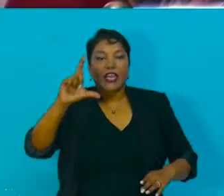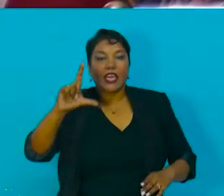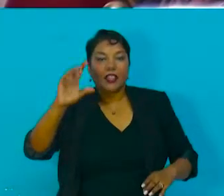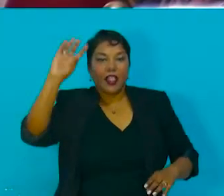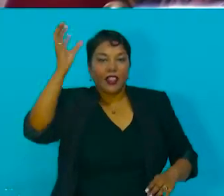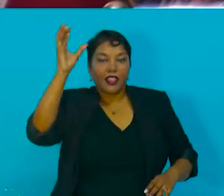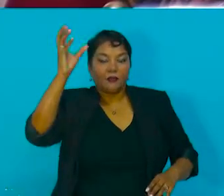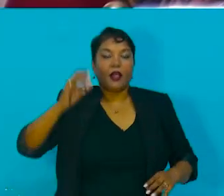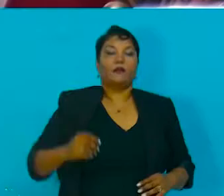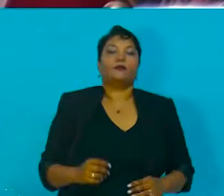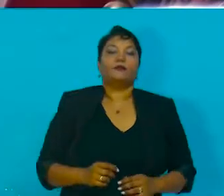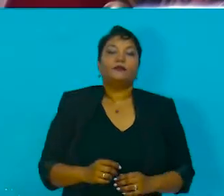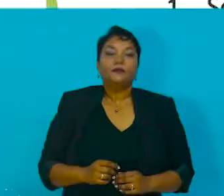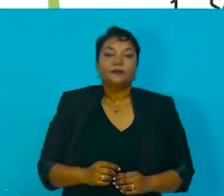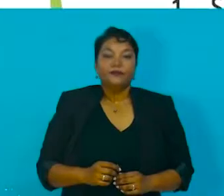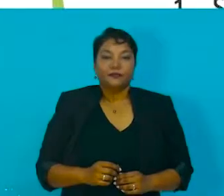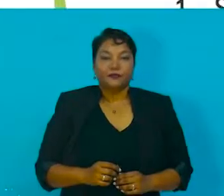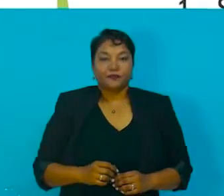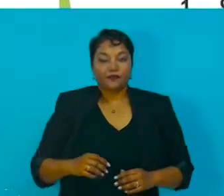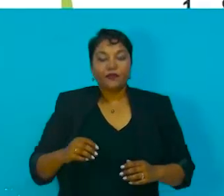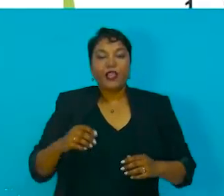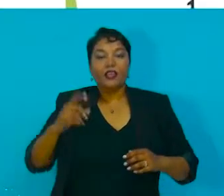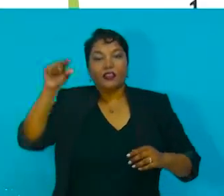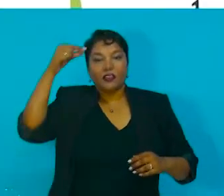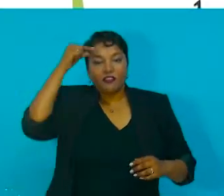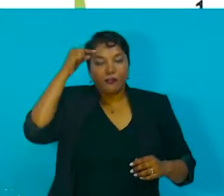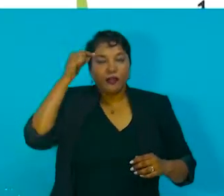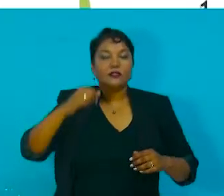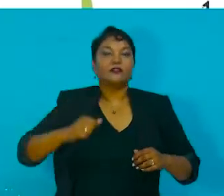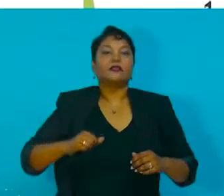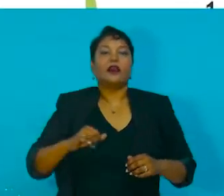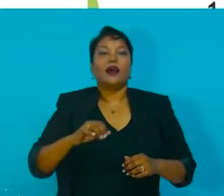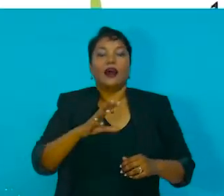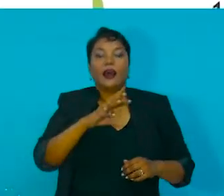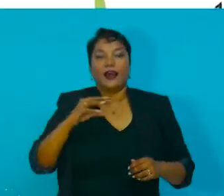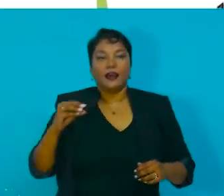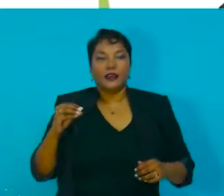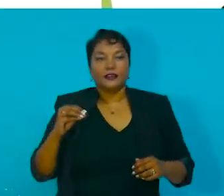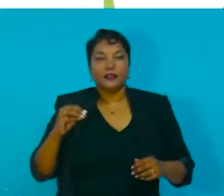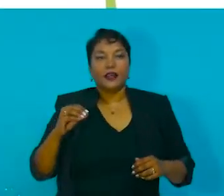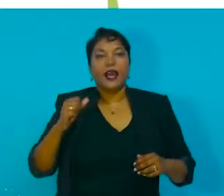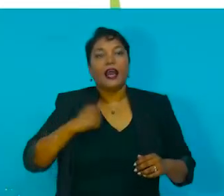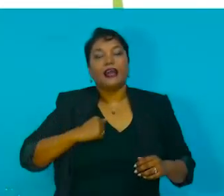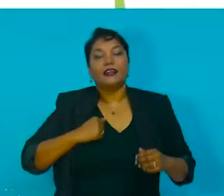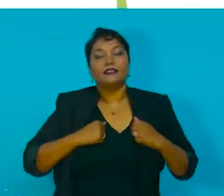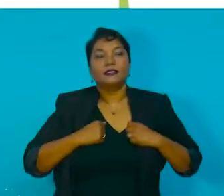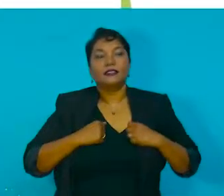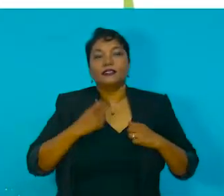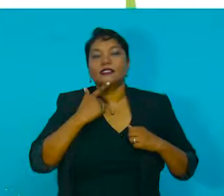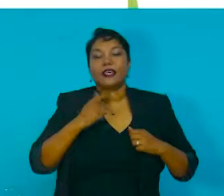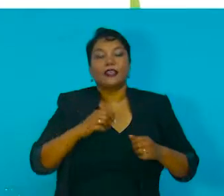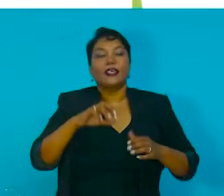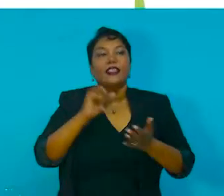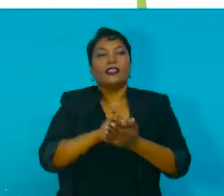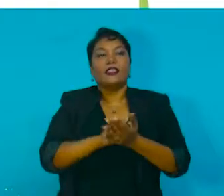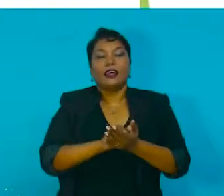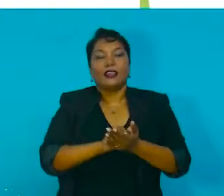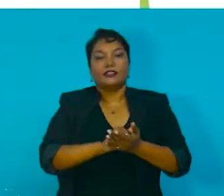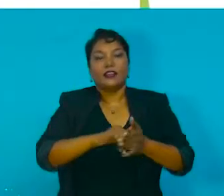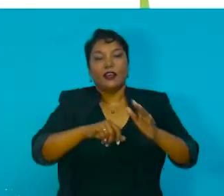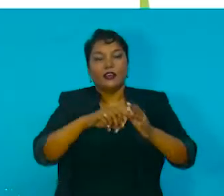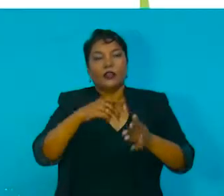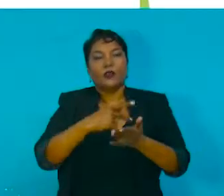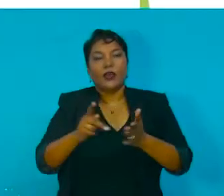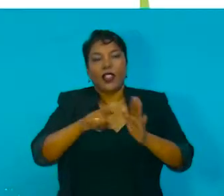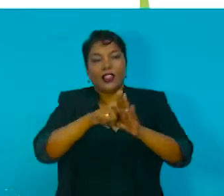from their normal incandescent bulbs. Again, the government has exempted from import duties and VAT with conditions, of course,